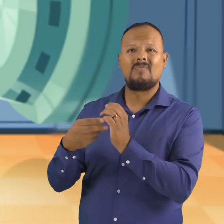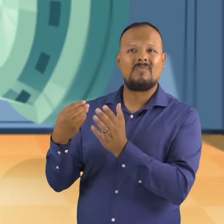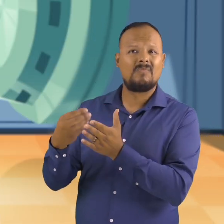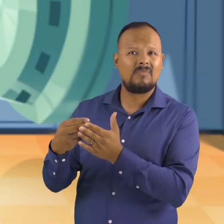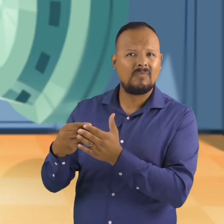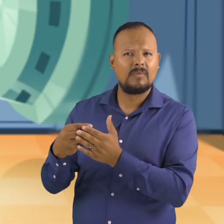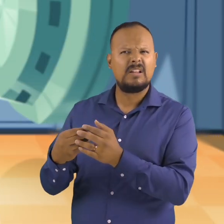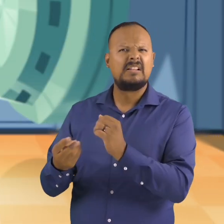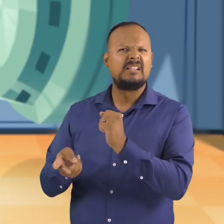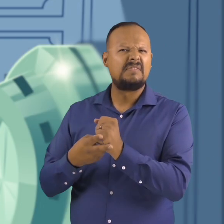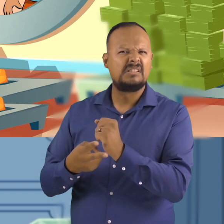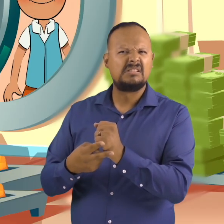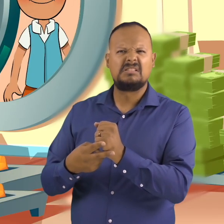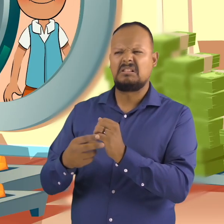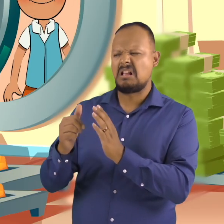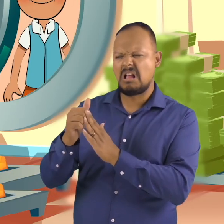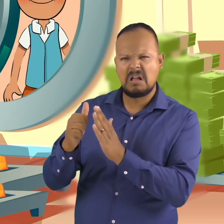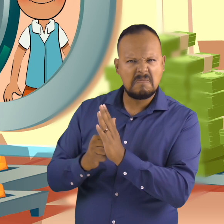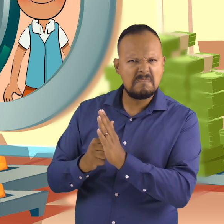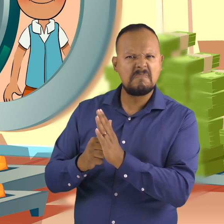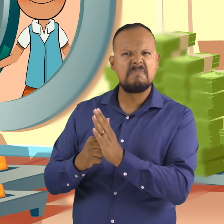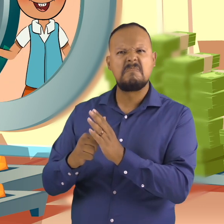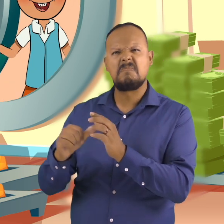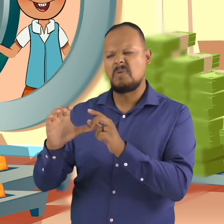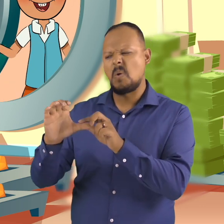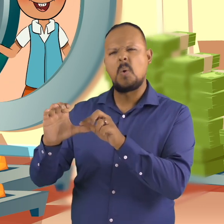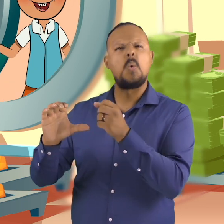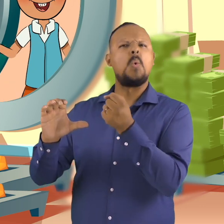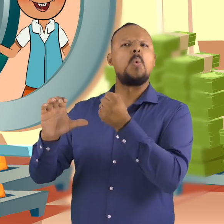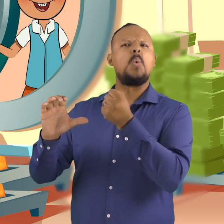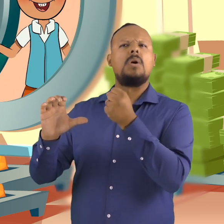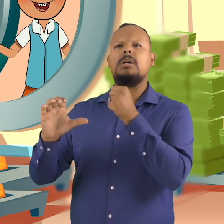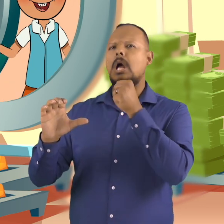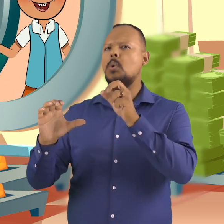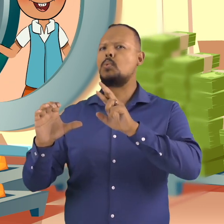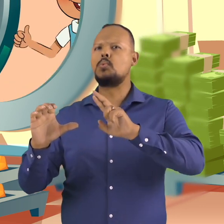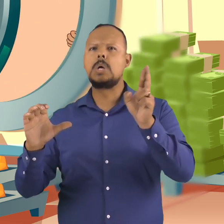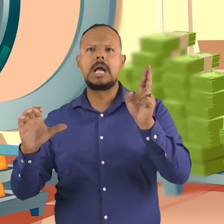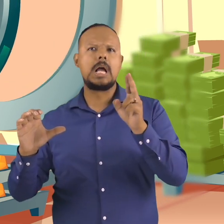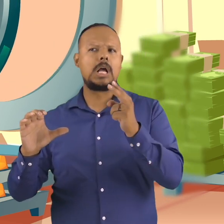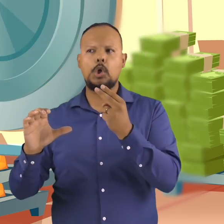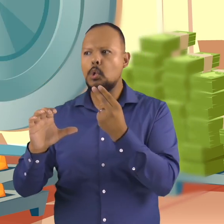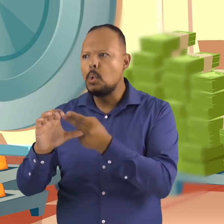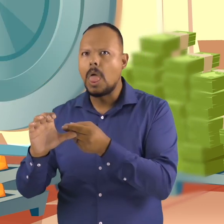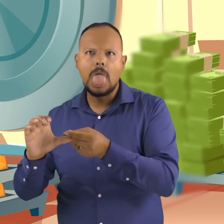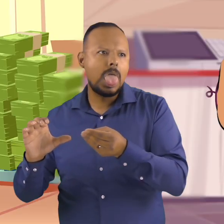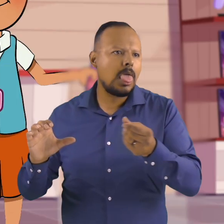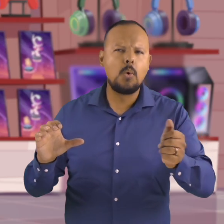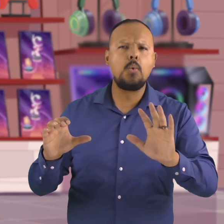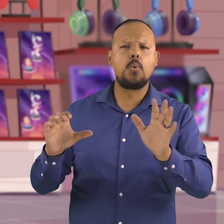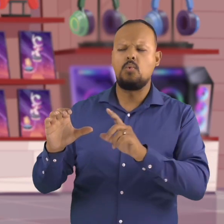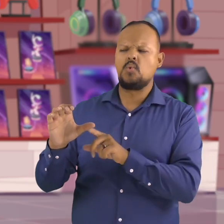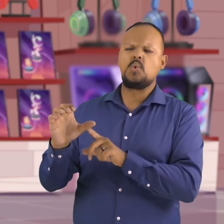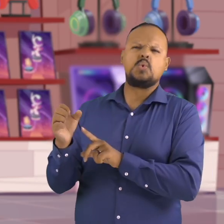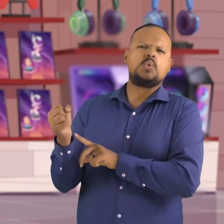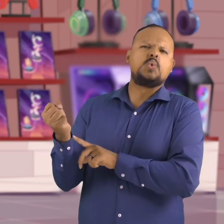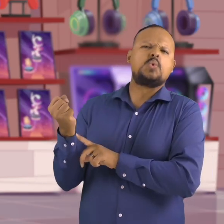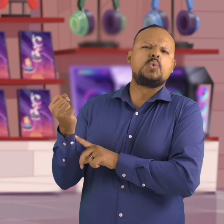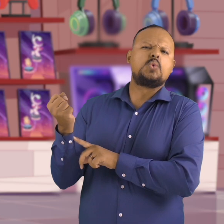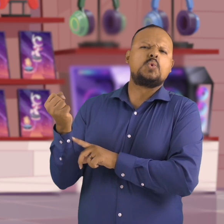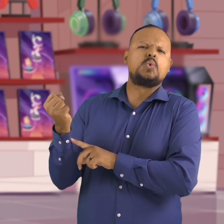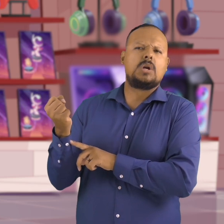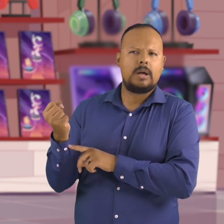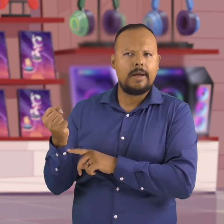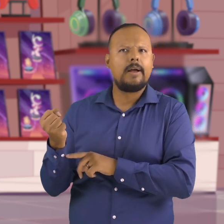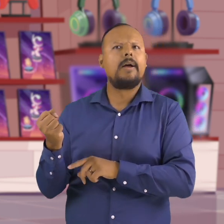save it. It is where you put money that you are not ready to use or spend yet. Unlike checking